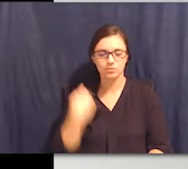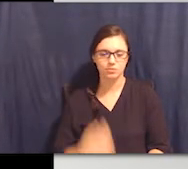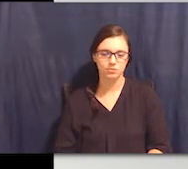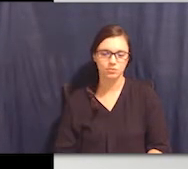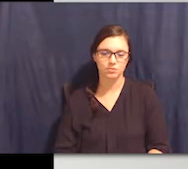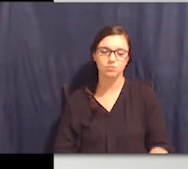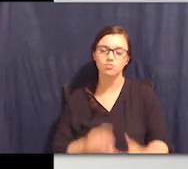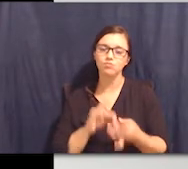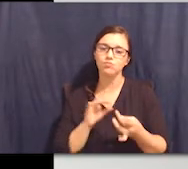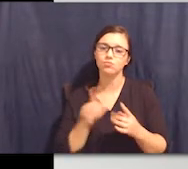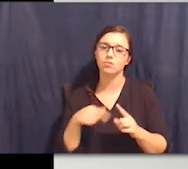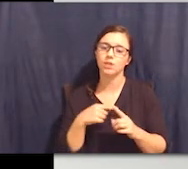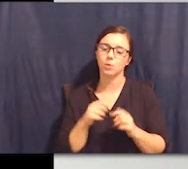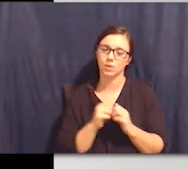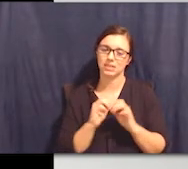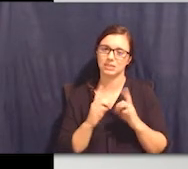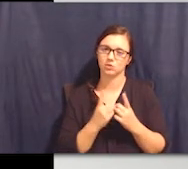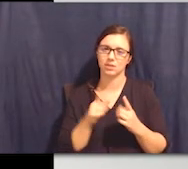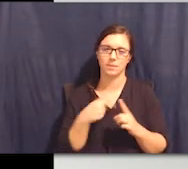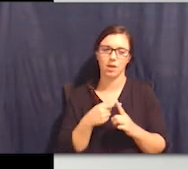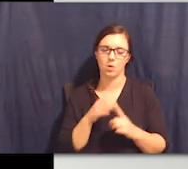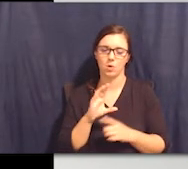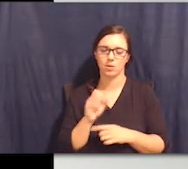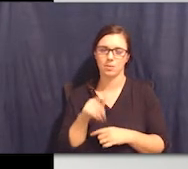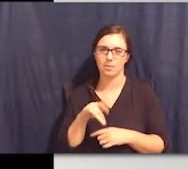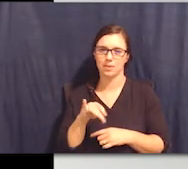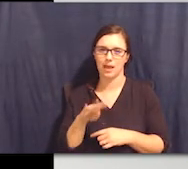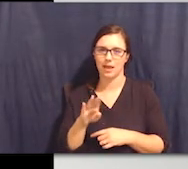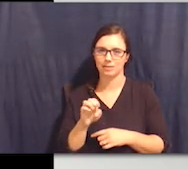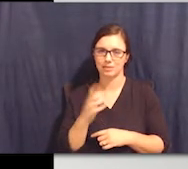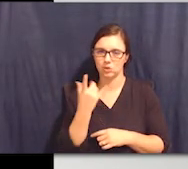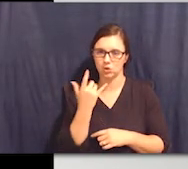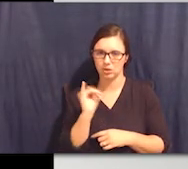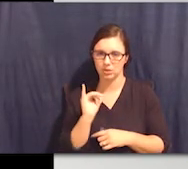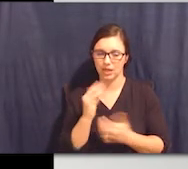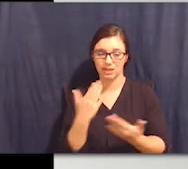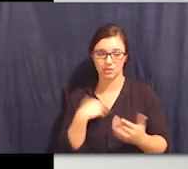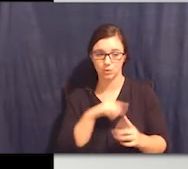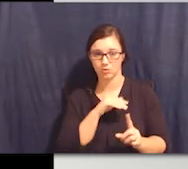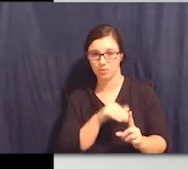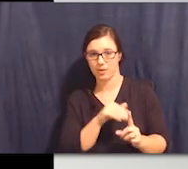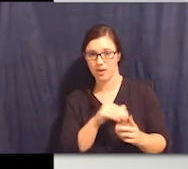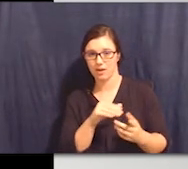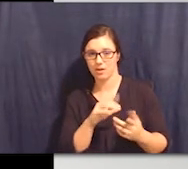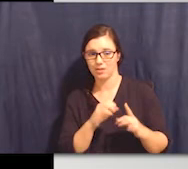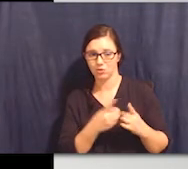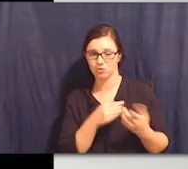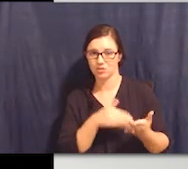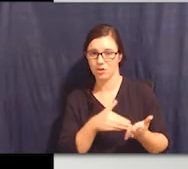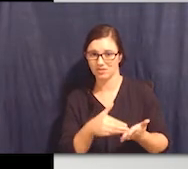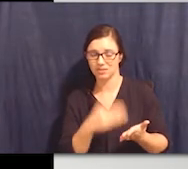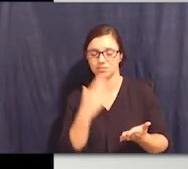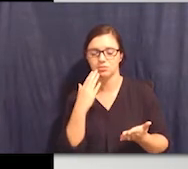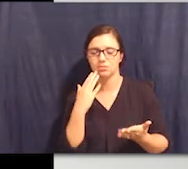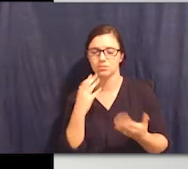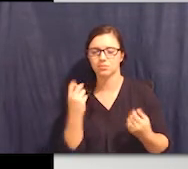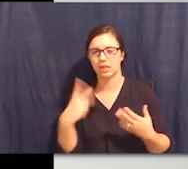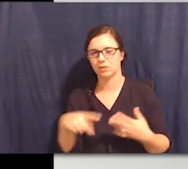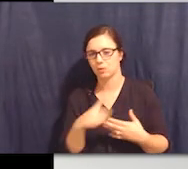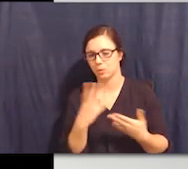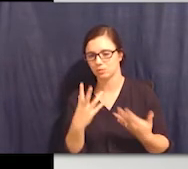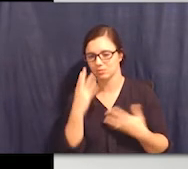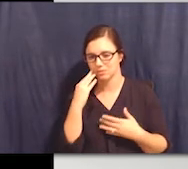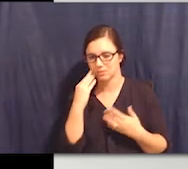When we talk with districts about what compliance looks like, one thing we've reminded districts a lot, and I know many of you are